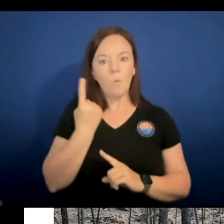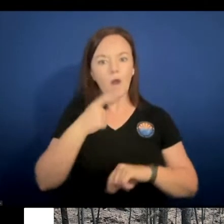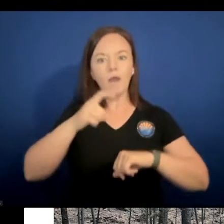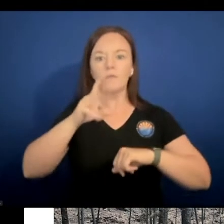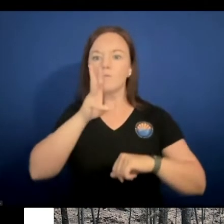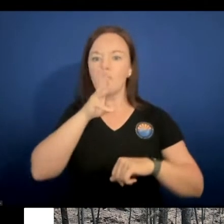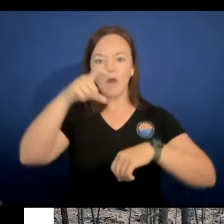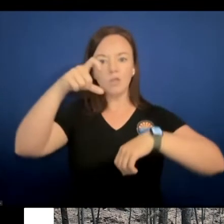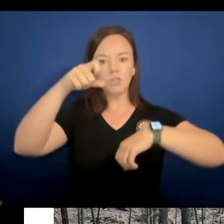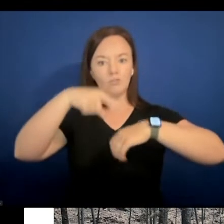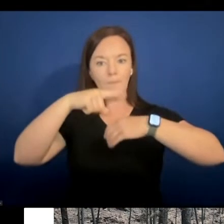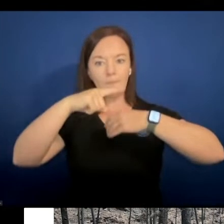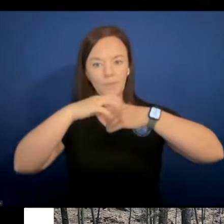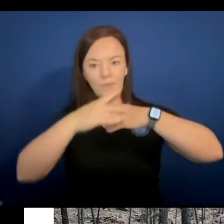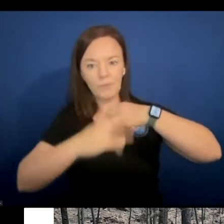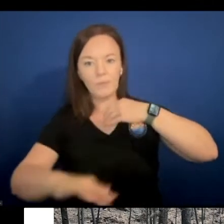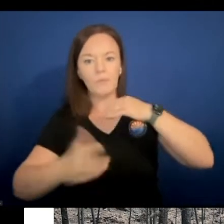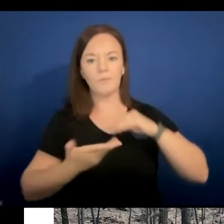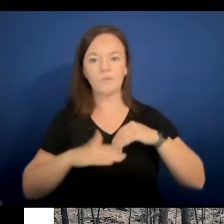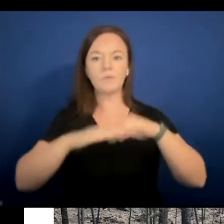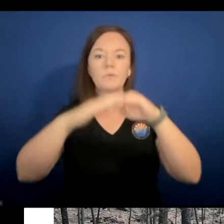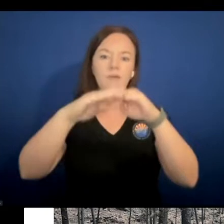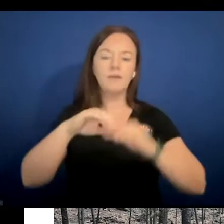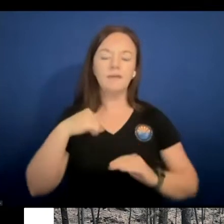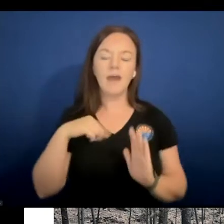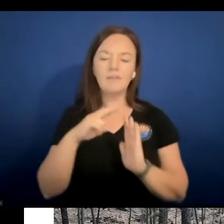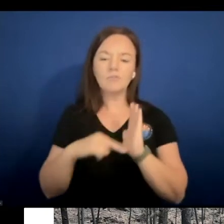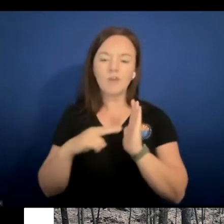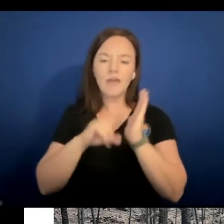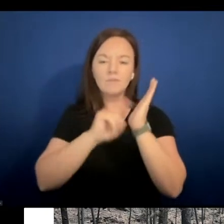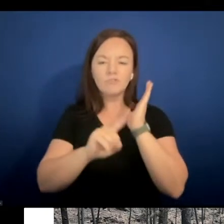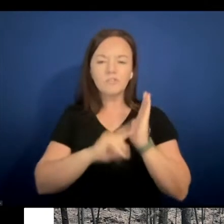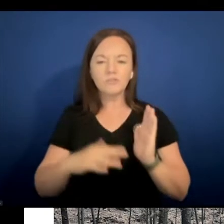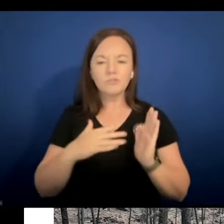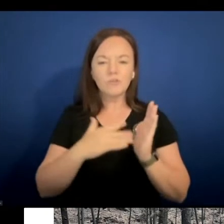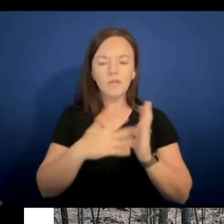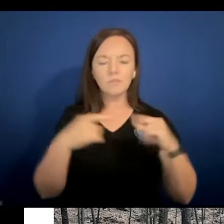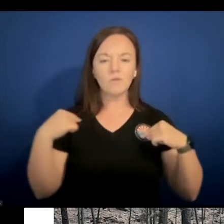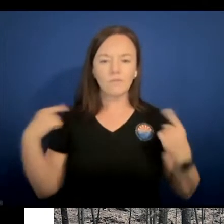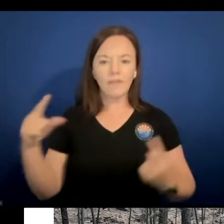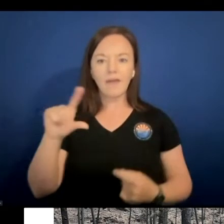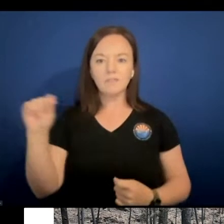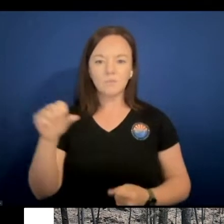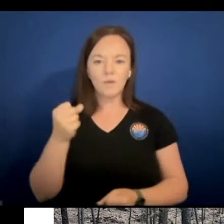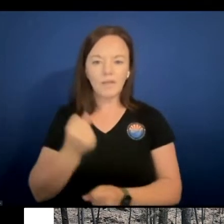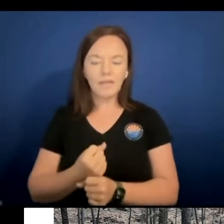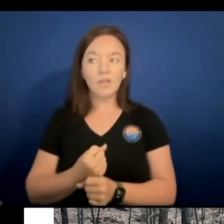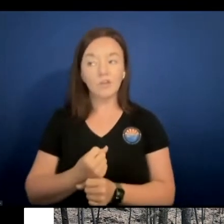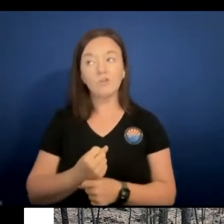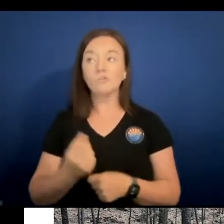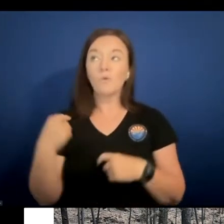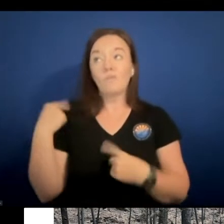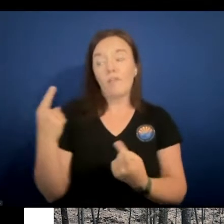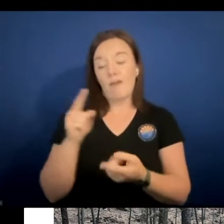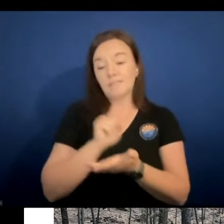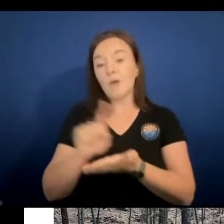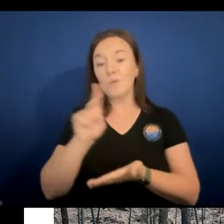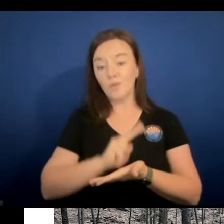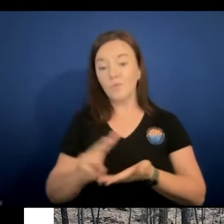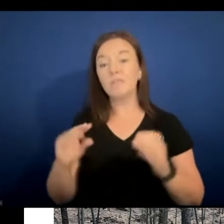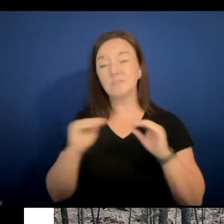And I've read studies over the last couple of decades, including over the last couple of weeks, just